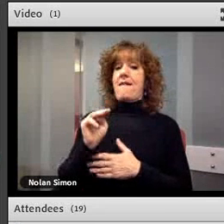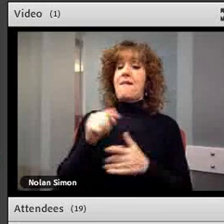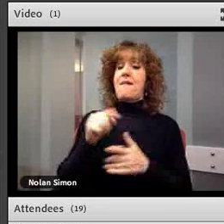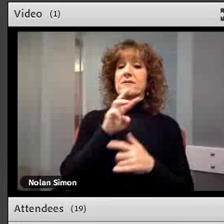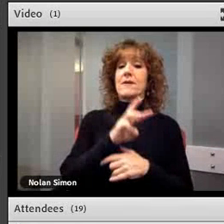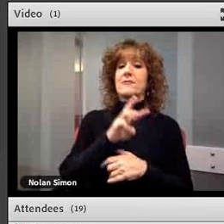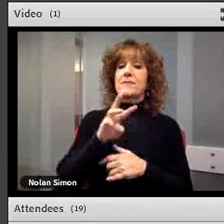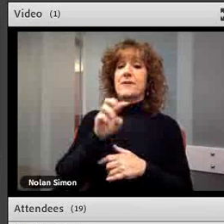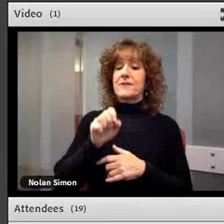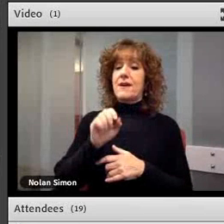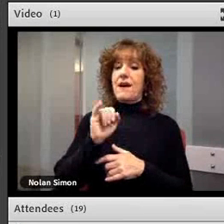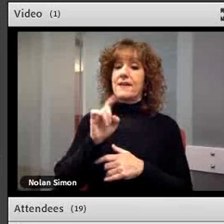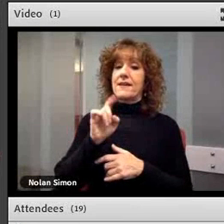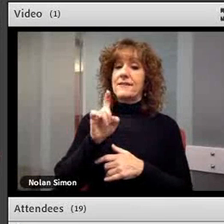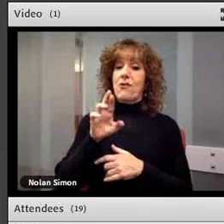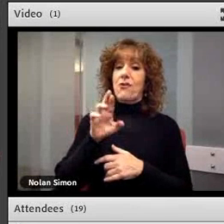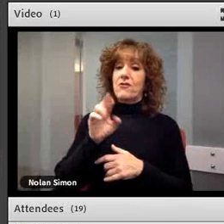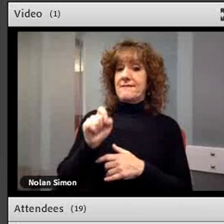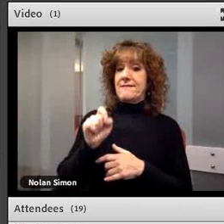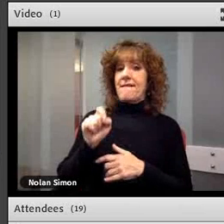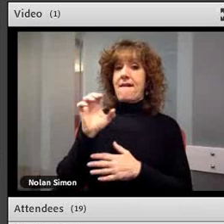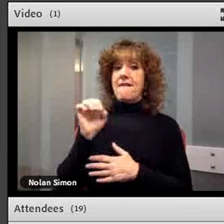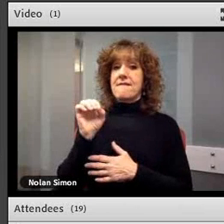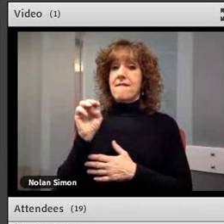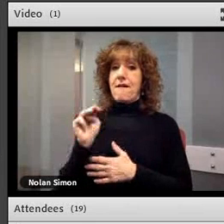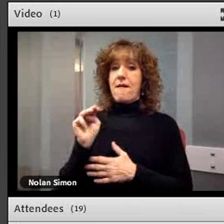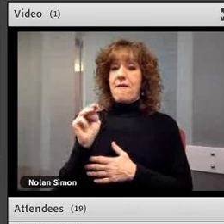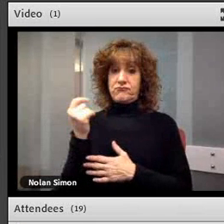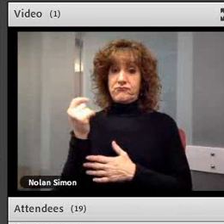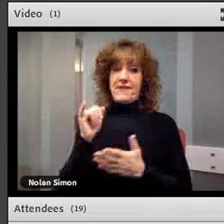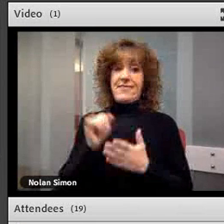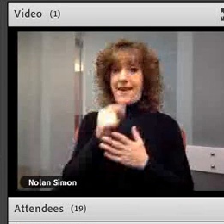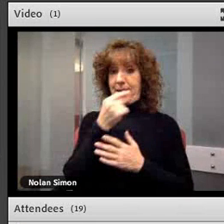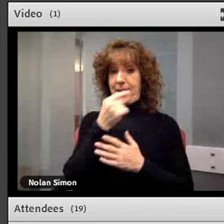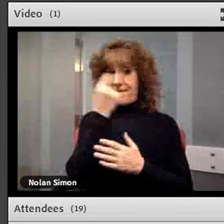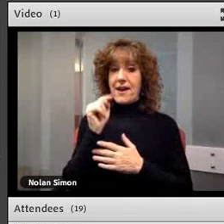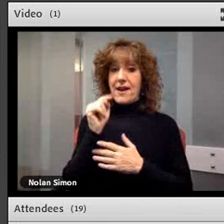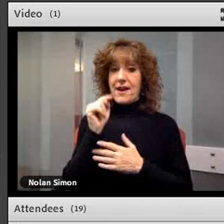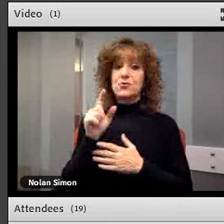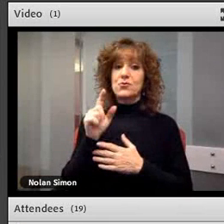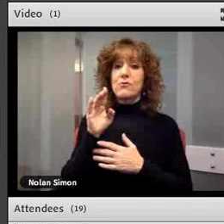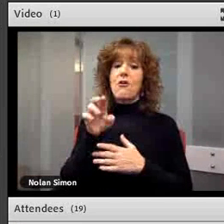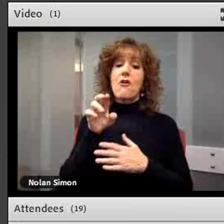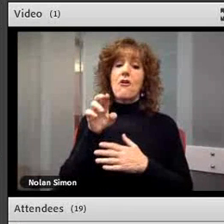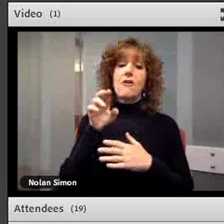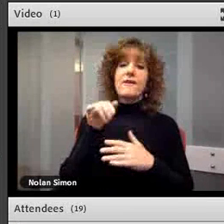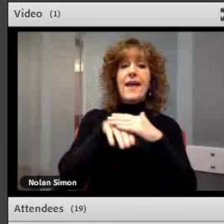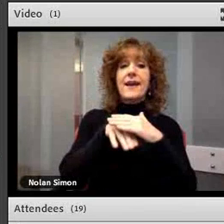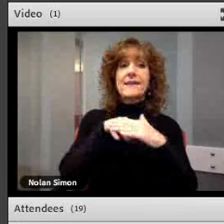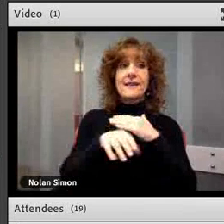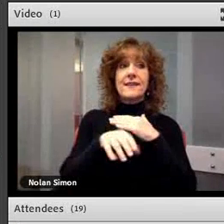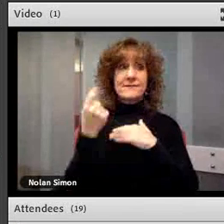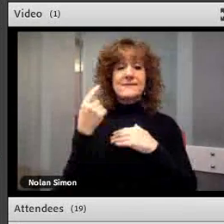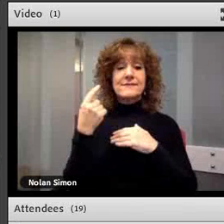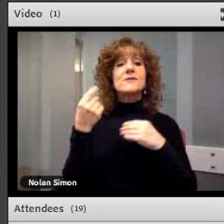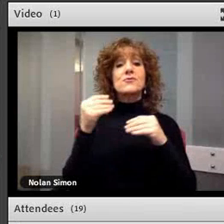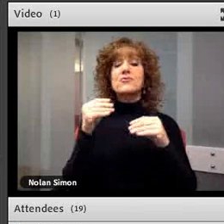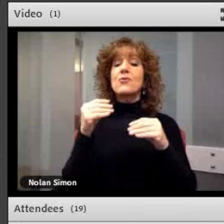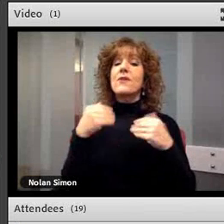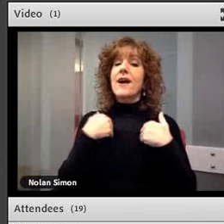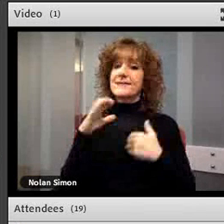www.idrt.com. Now, this black toolbar helps you access things. The store has the CD-ROMs,